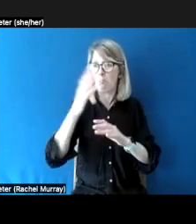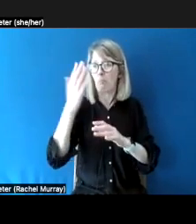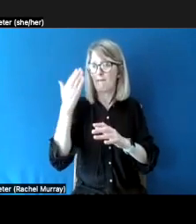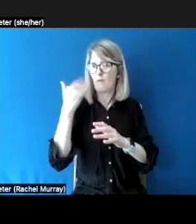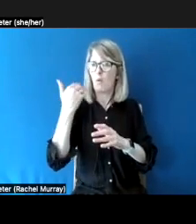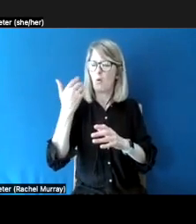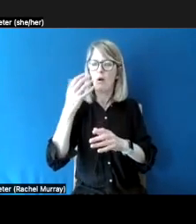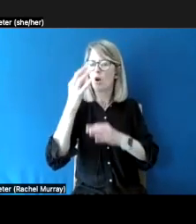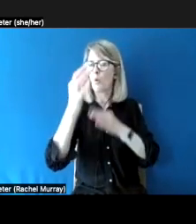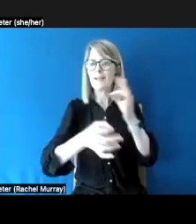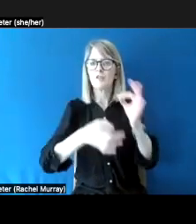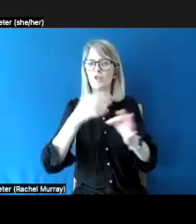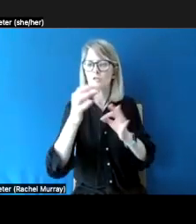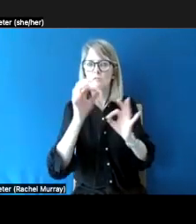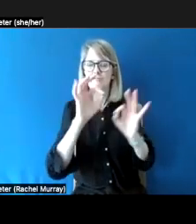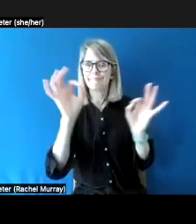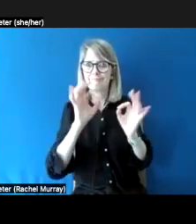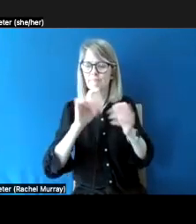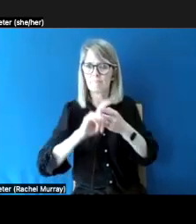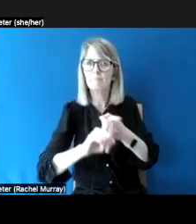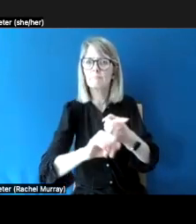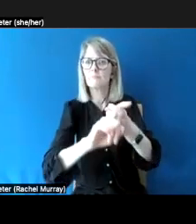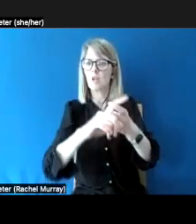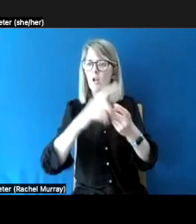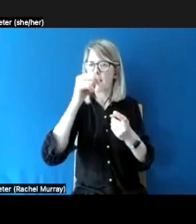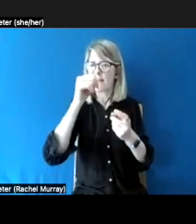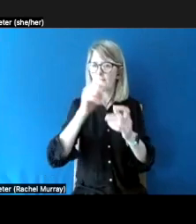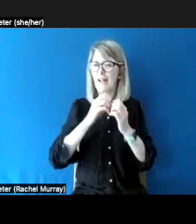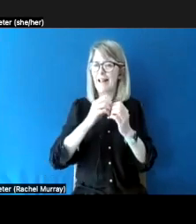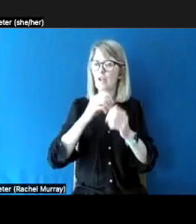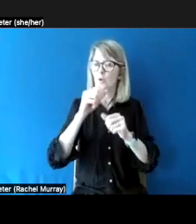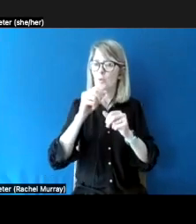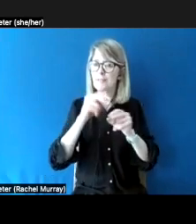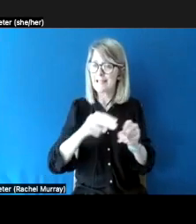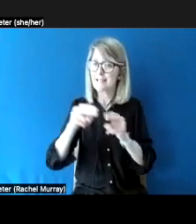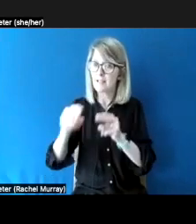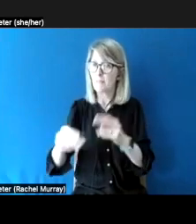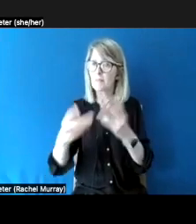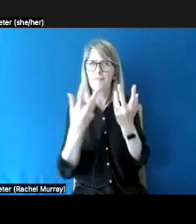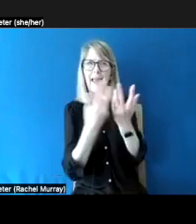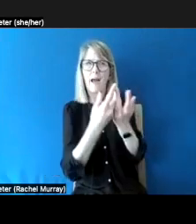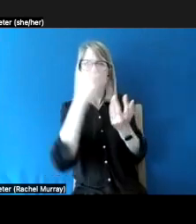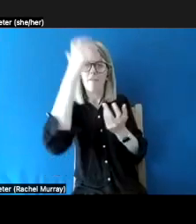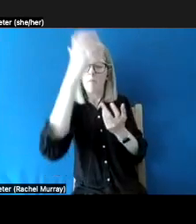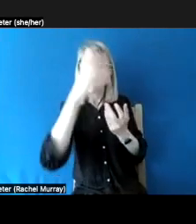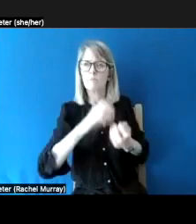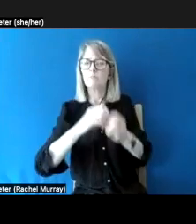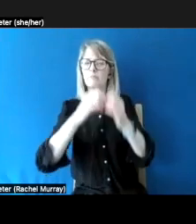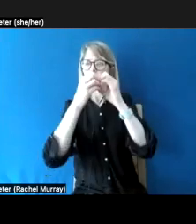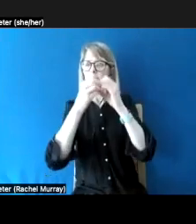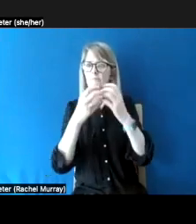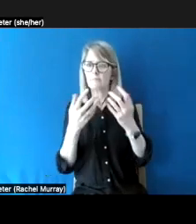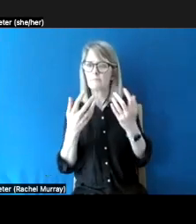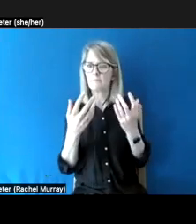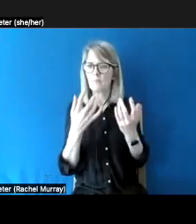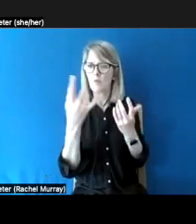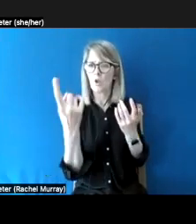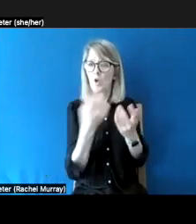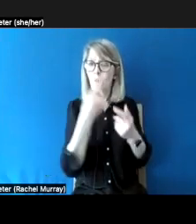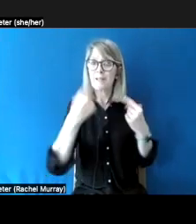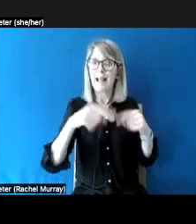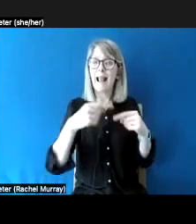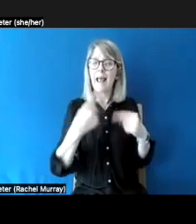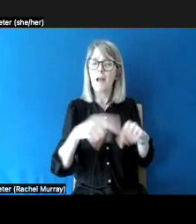imposed that governs what knowledge is and how it is produced, and who is allowed to be a knowing and knowledgeable